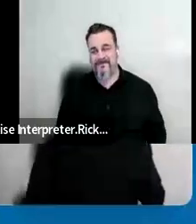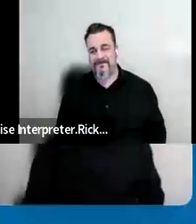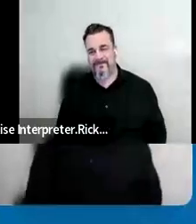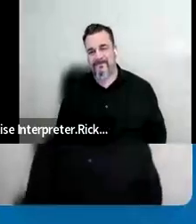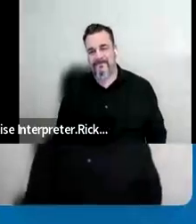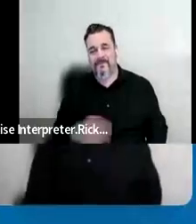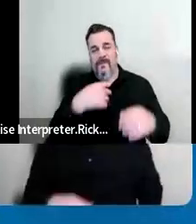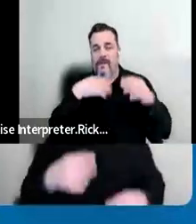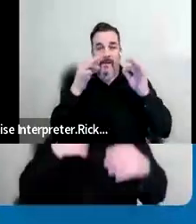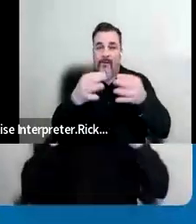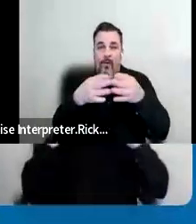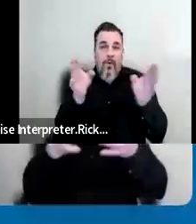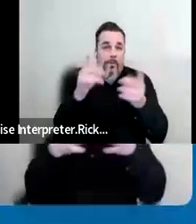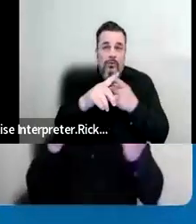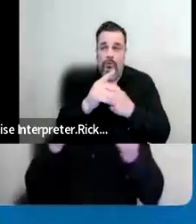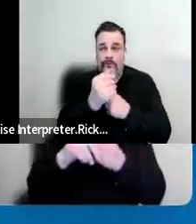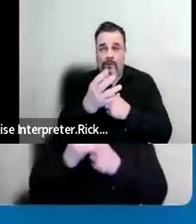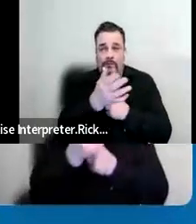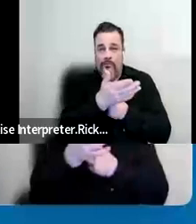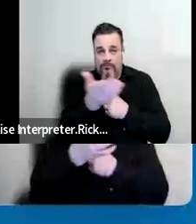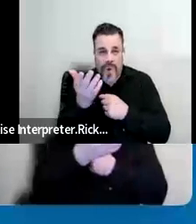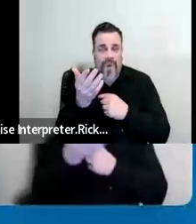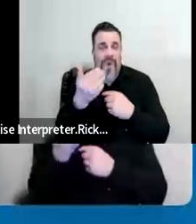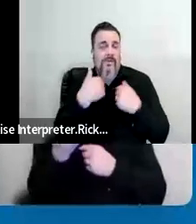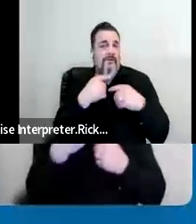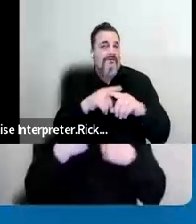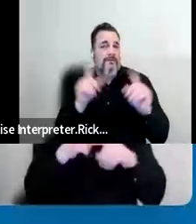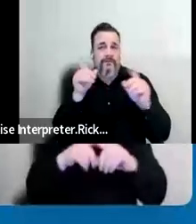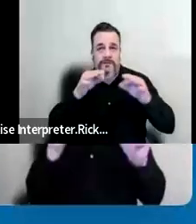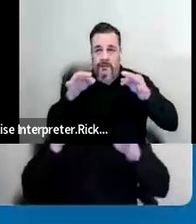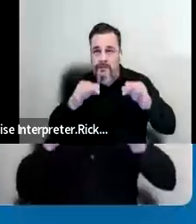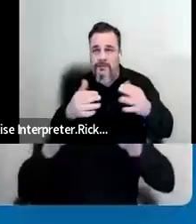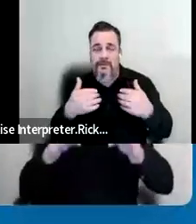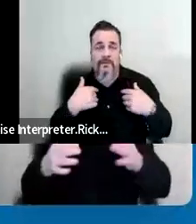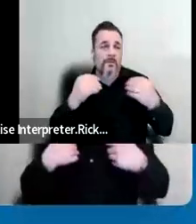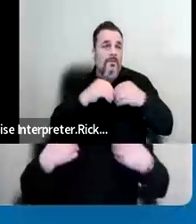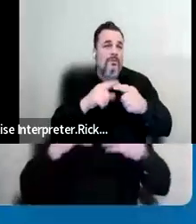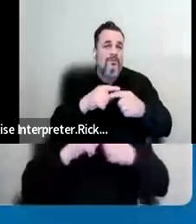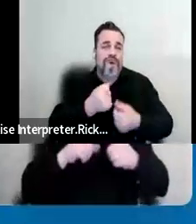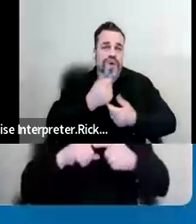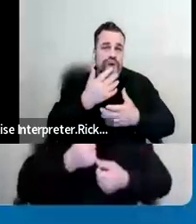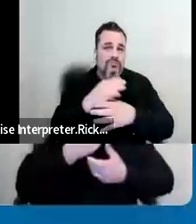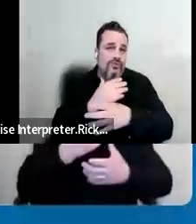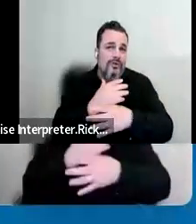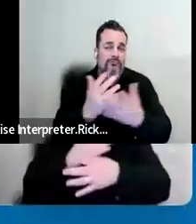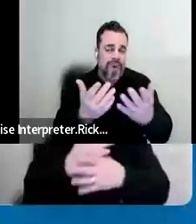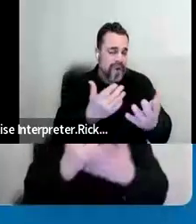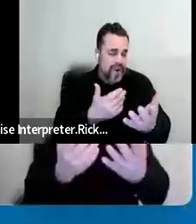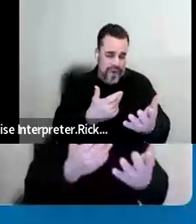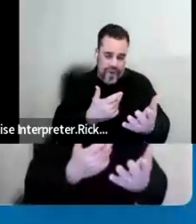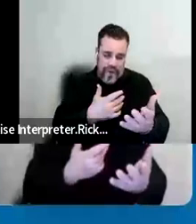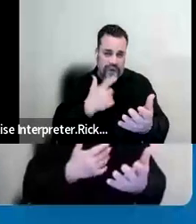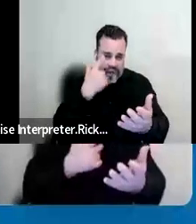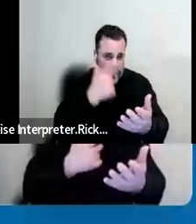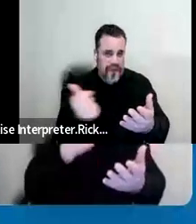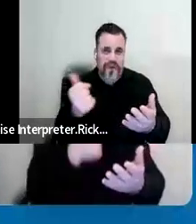And I'm definitely open to, if you have a different definition or have more to share, please lift that up.